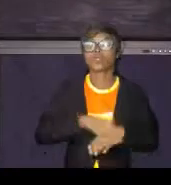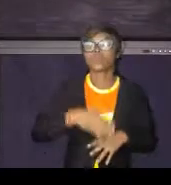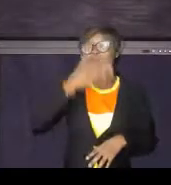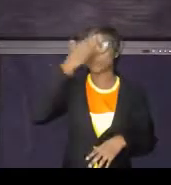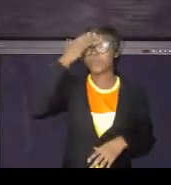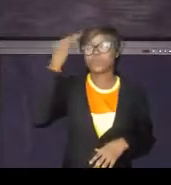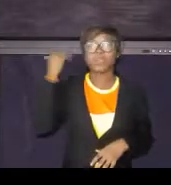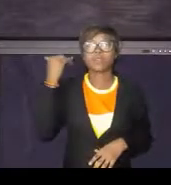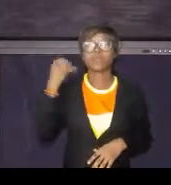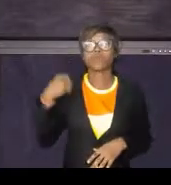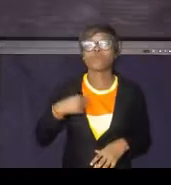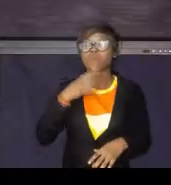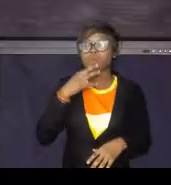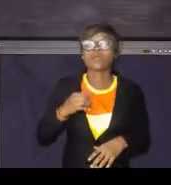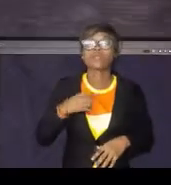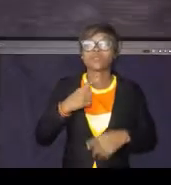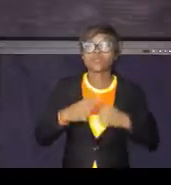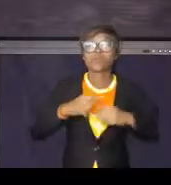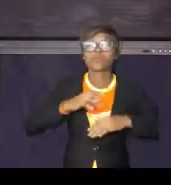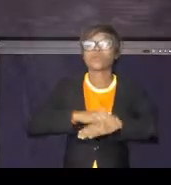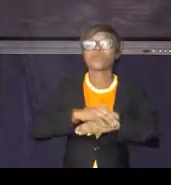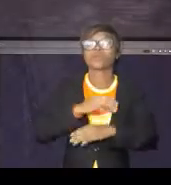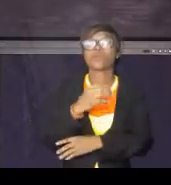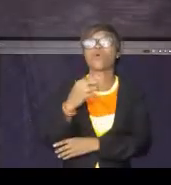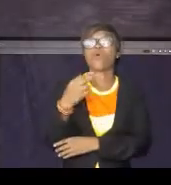forget we're still on homophone.